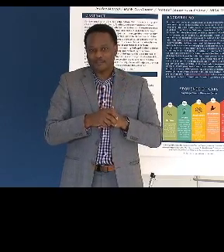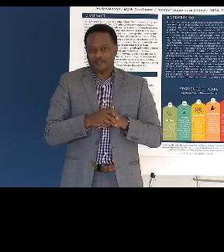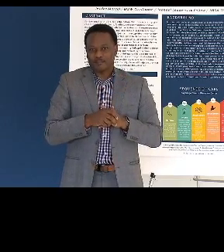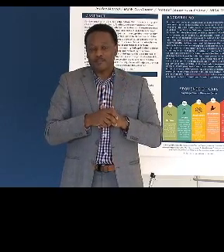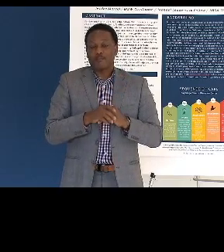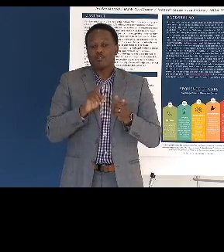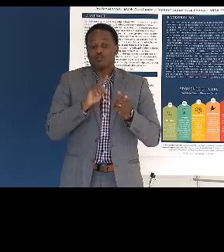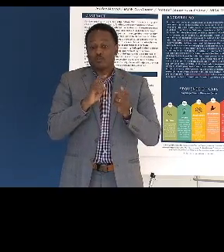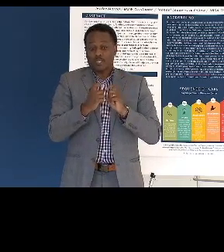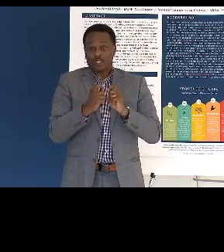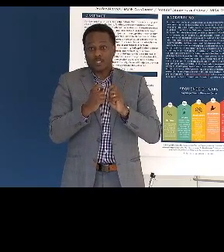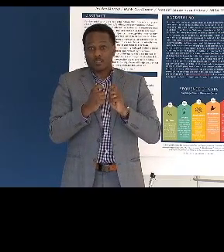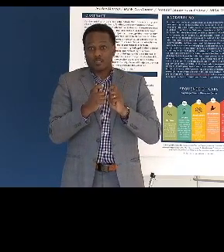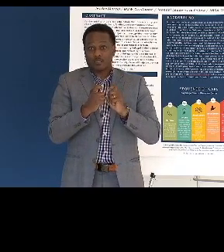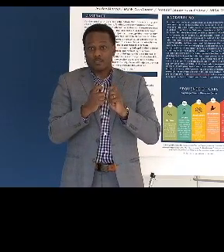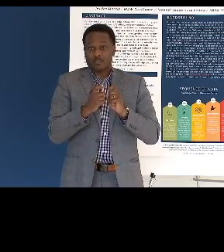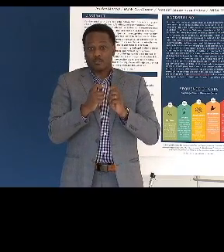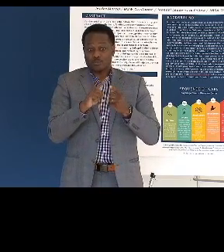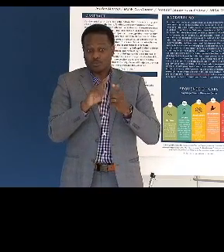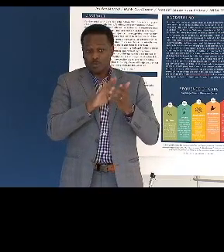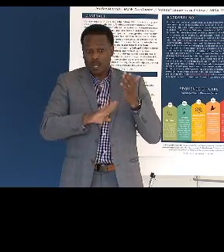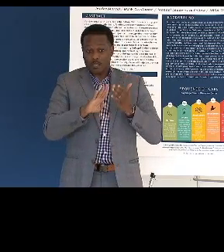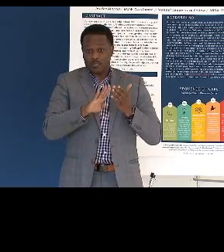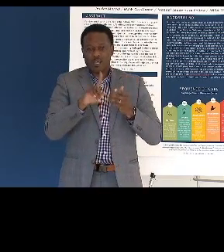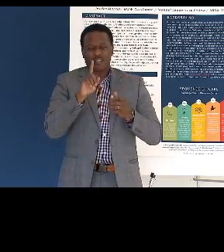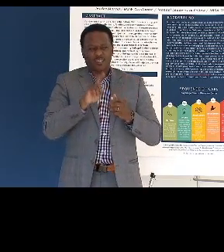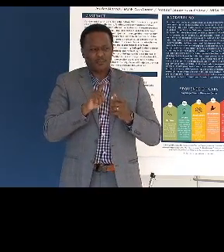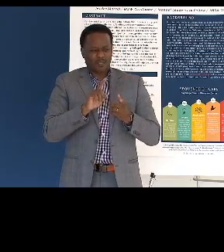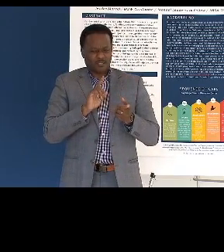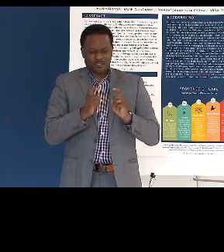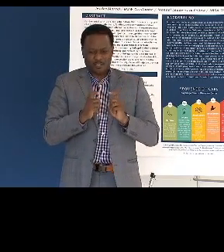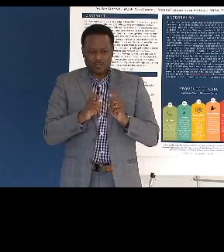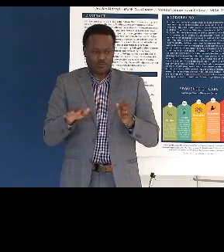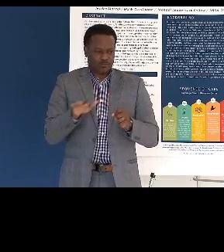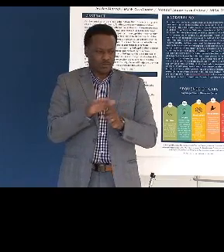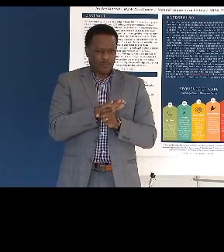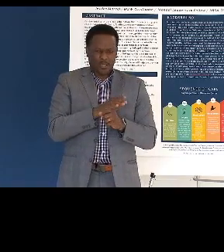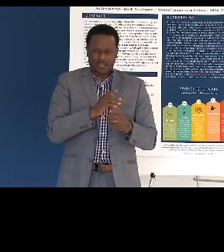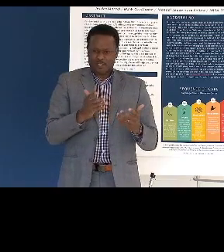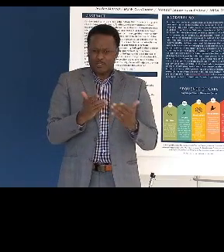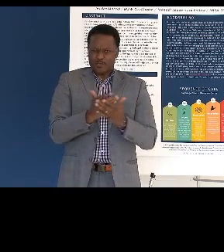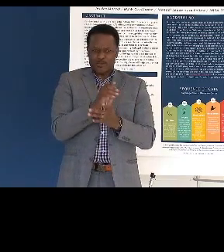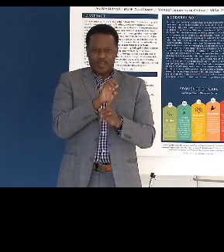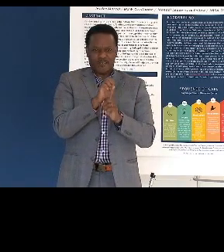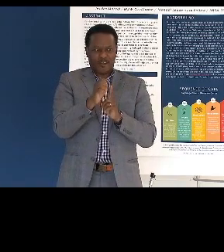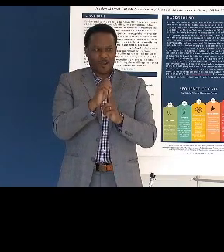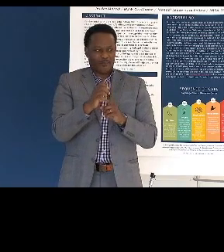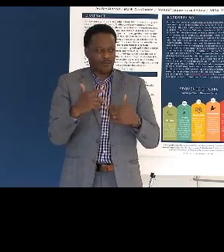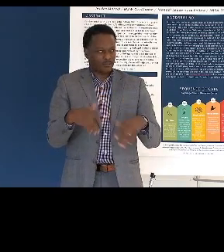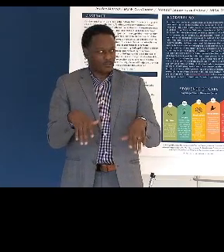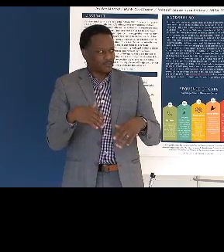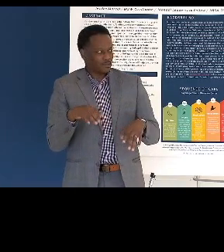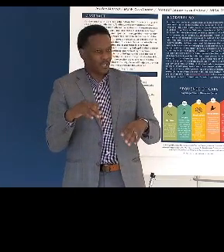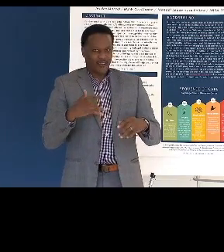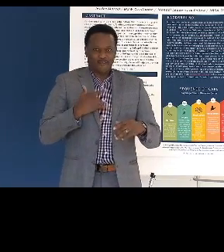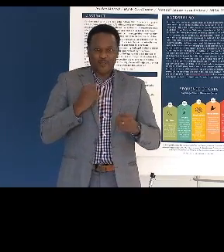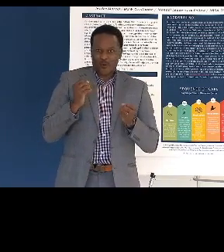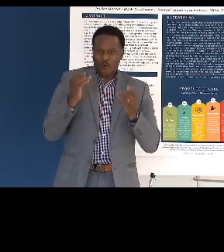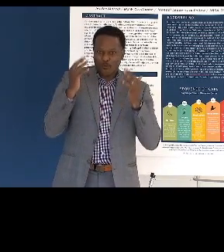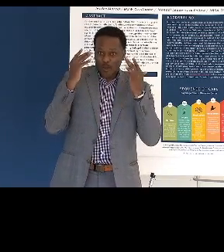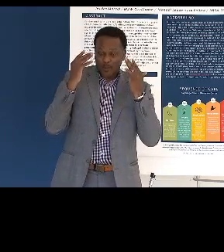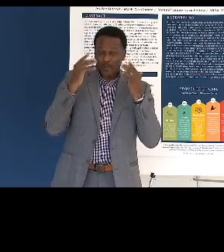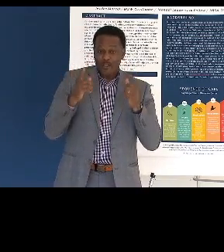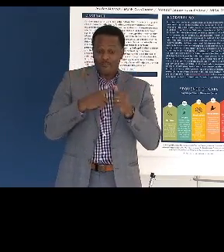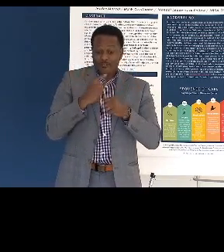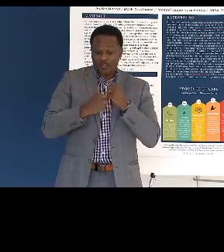particularly challenging as students must adjust to a completely new environment. Support for first-year students should focus on mental